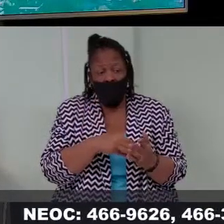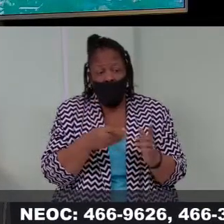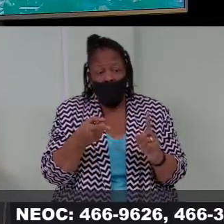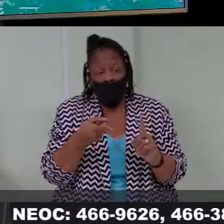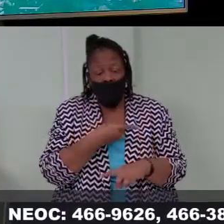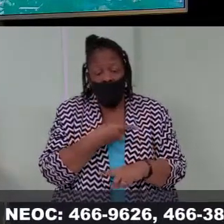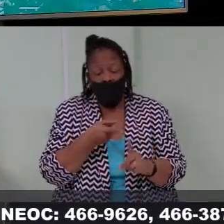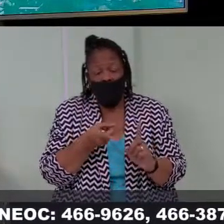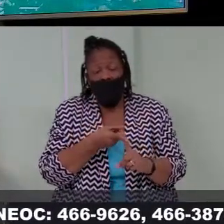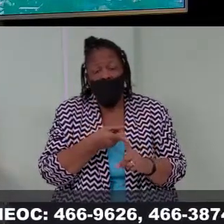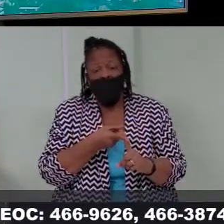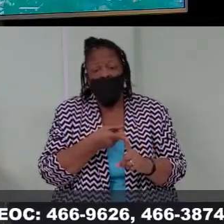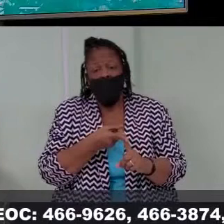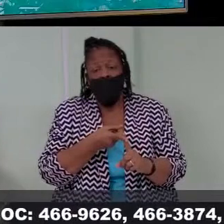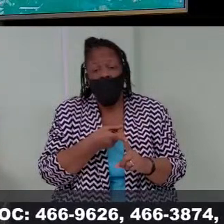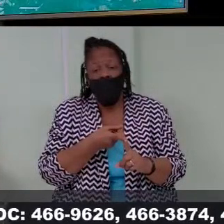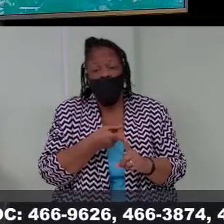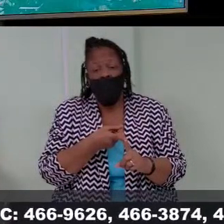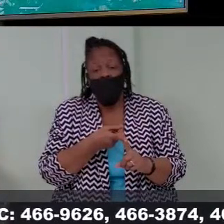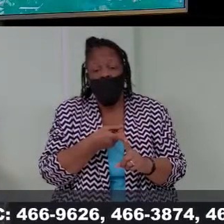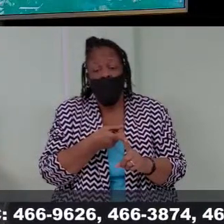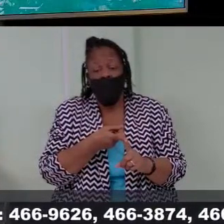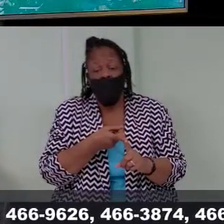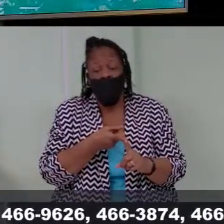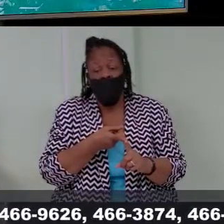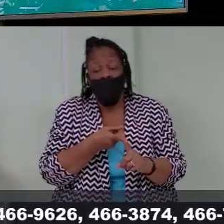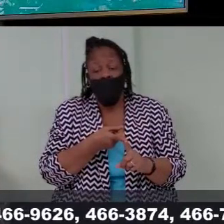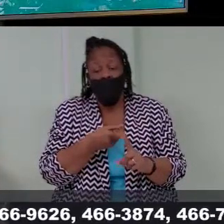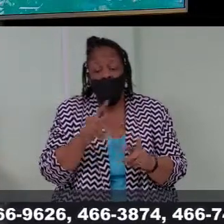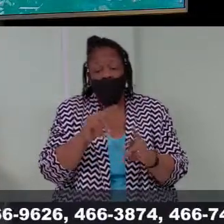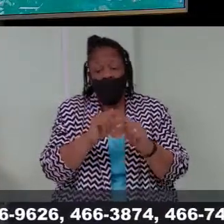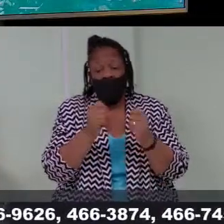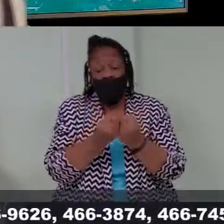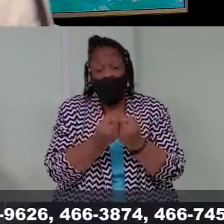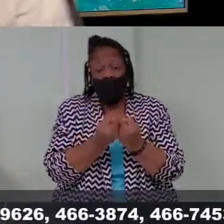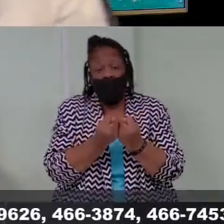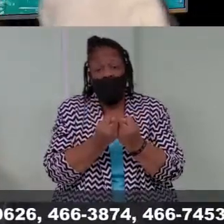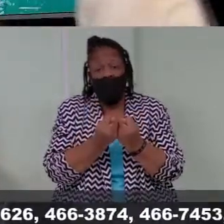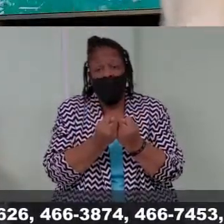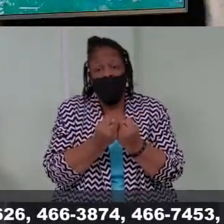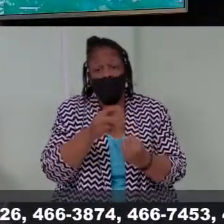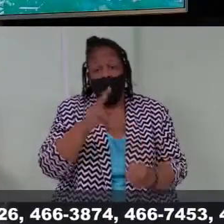Cameron Wilkinson to accept the donation.